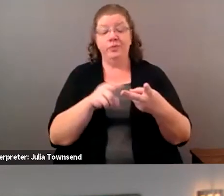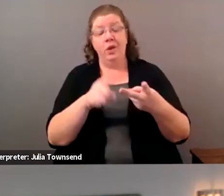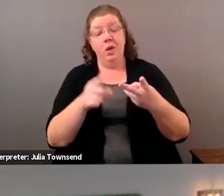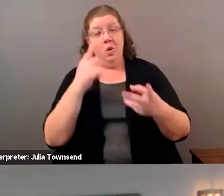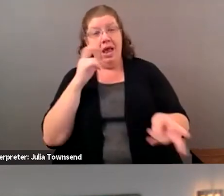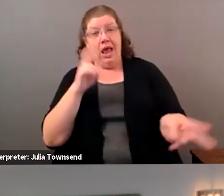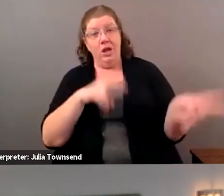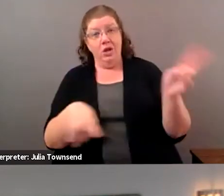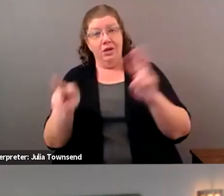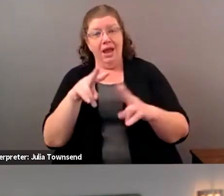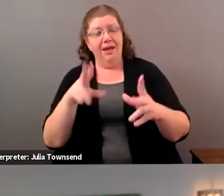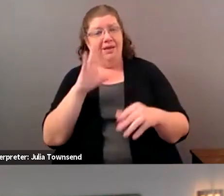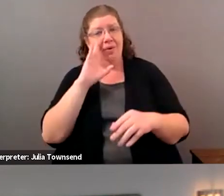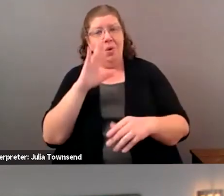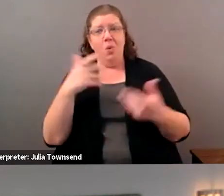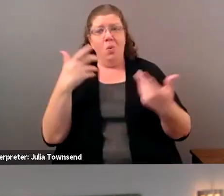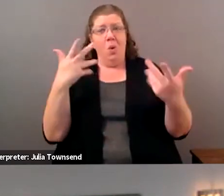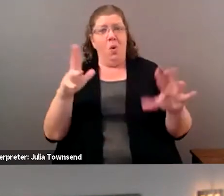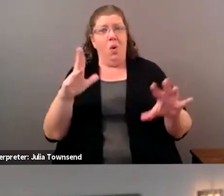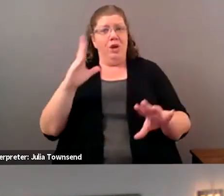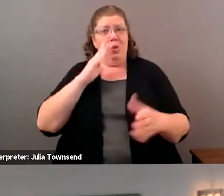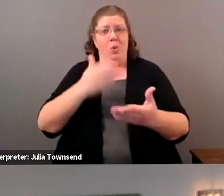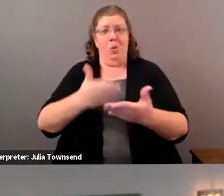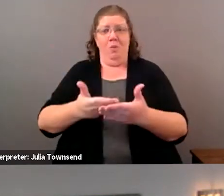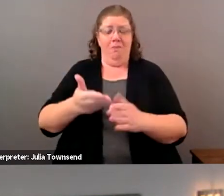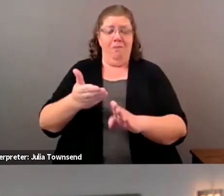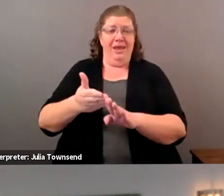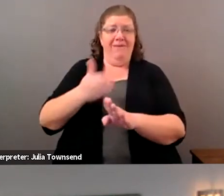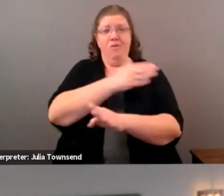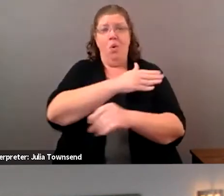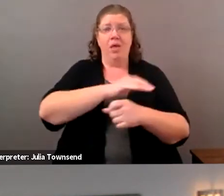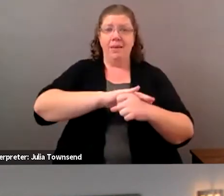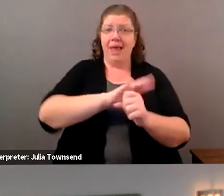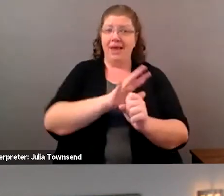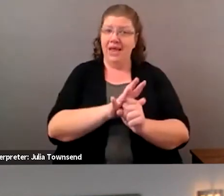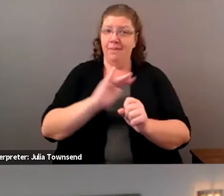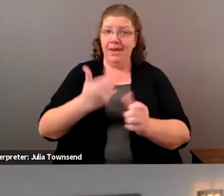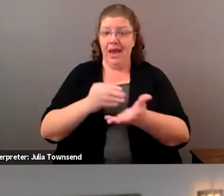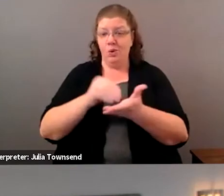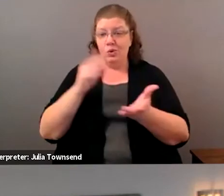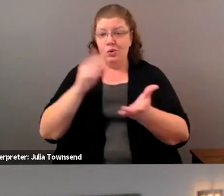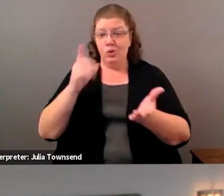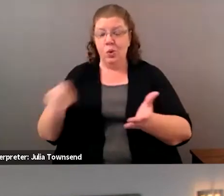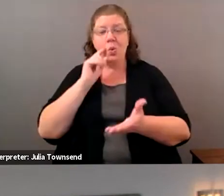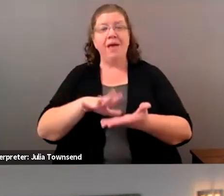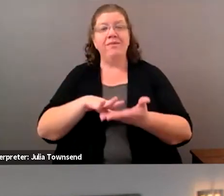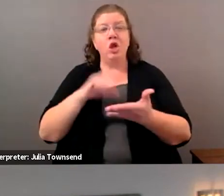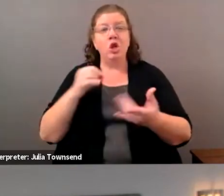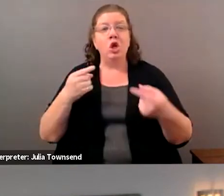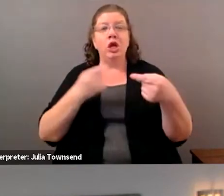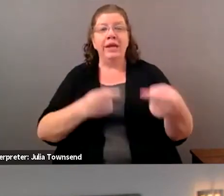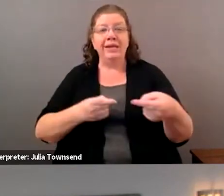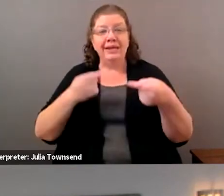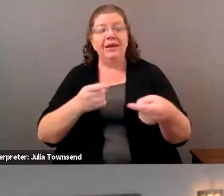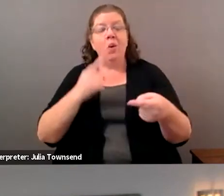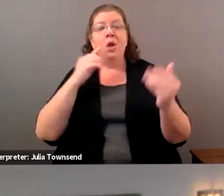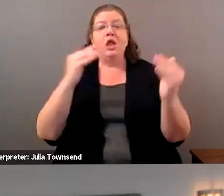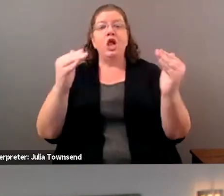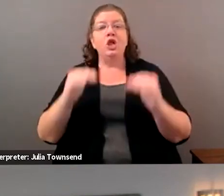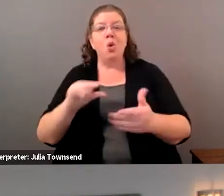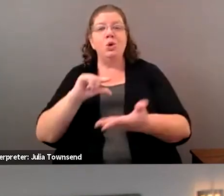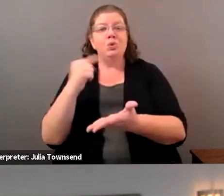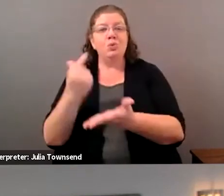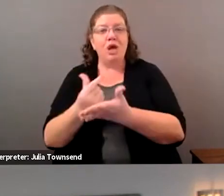we already knew that before the pandemic, our students with learning differences, they have the lowest graduation